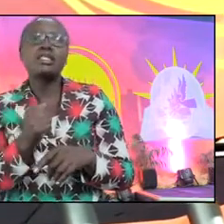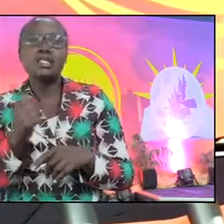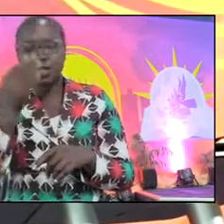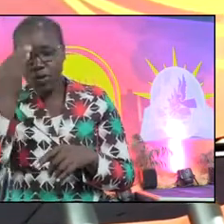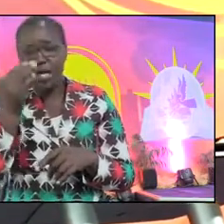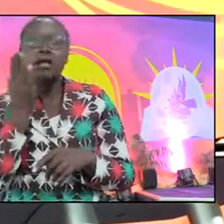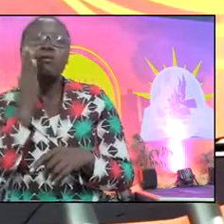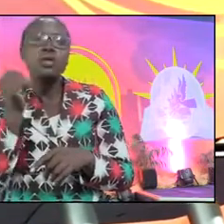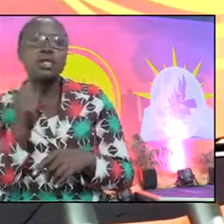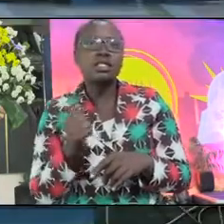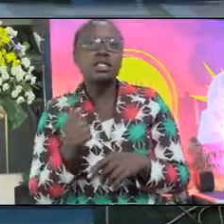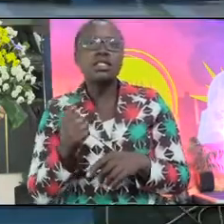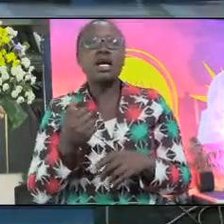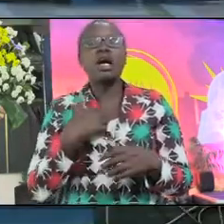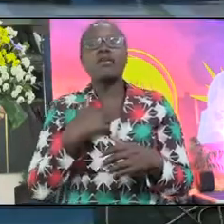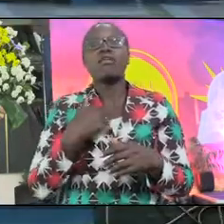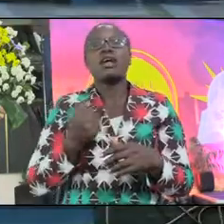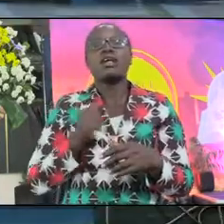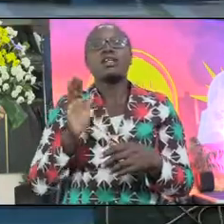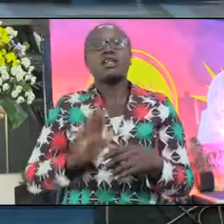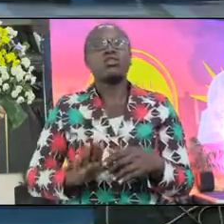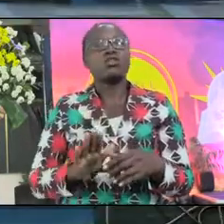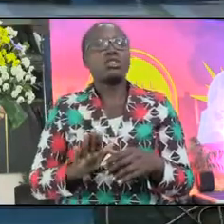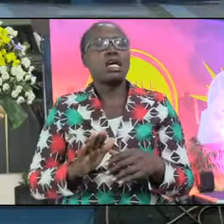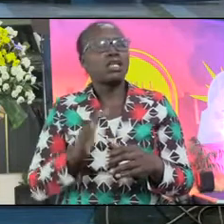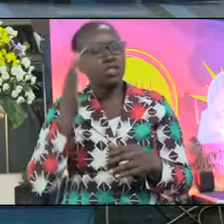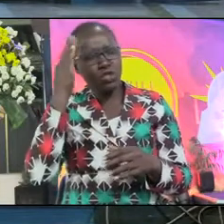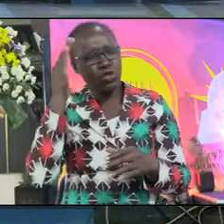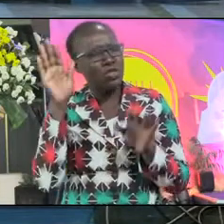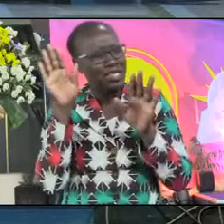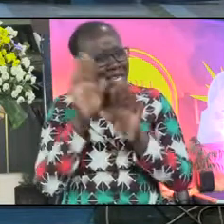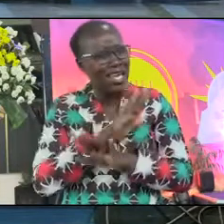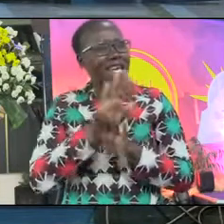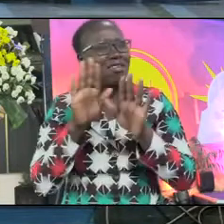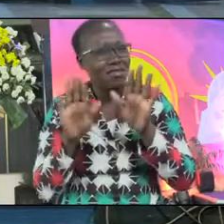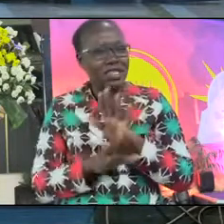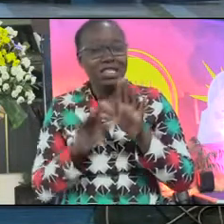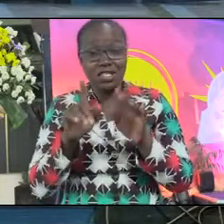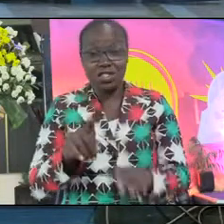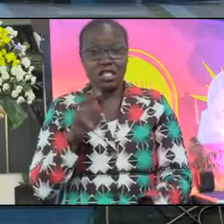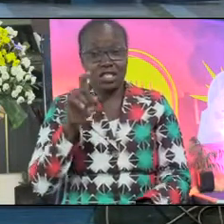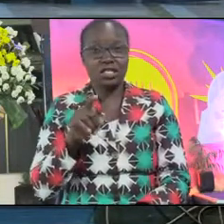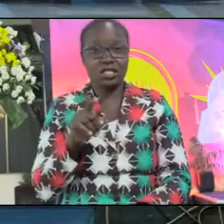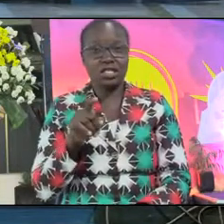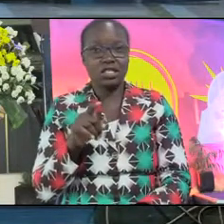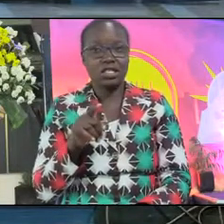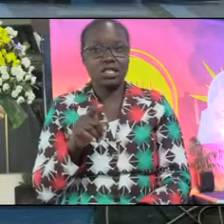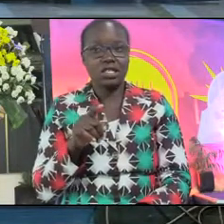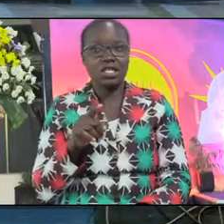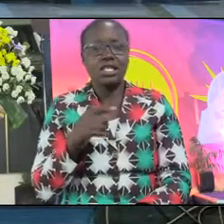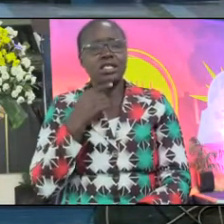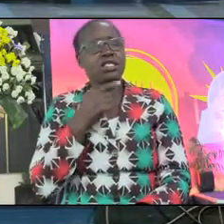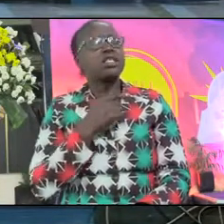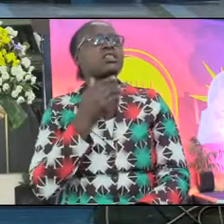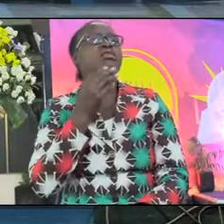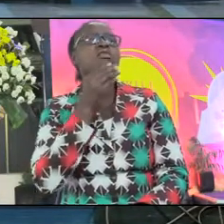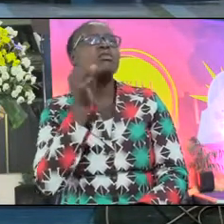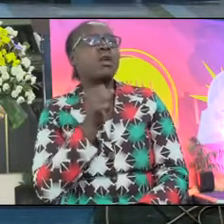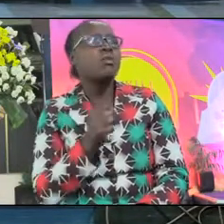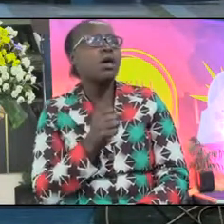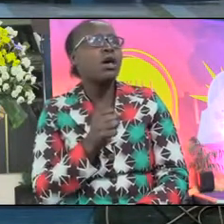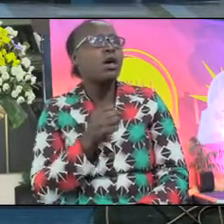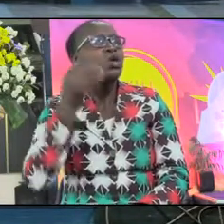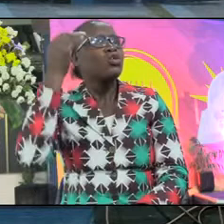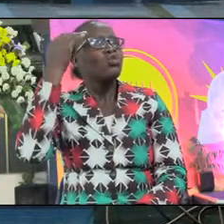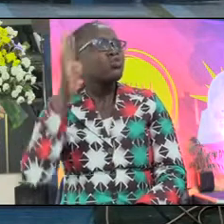Because my grandkids, I have a granddaughter 15 years old. She knows everything she thinks. She said, Papa, you